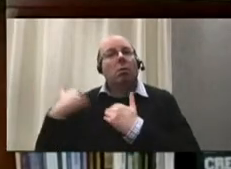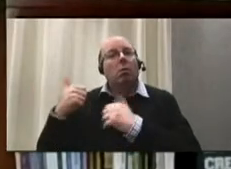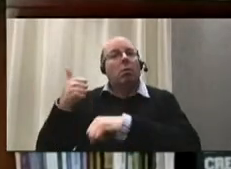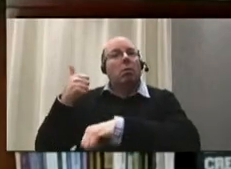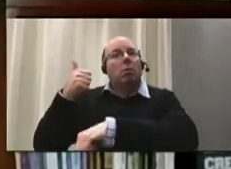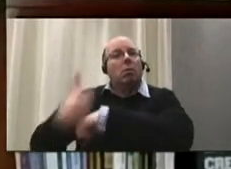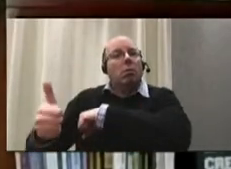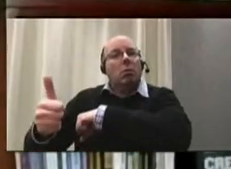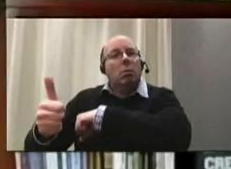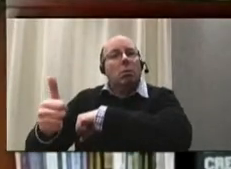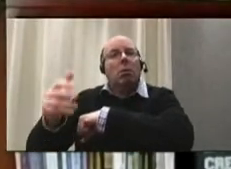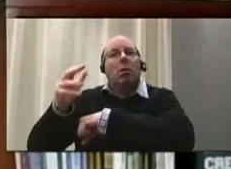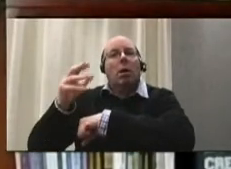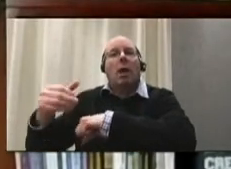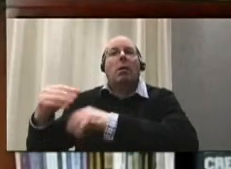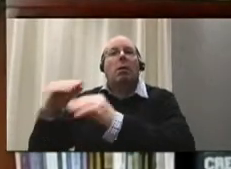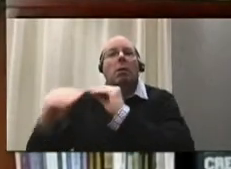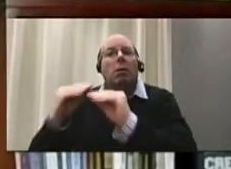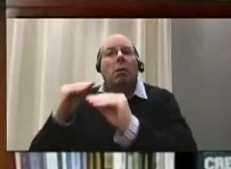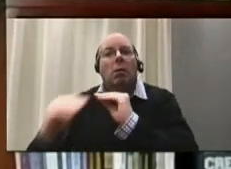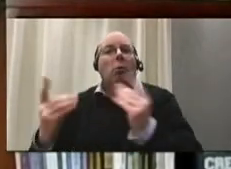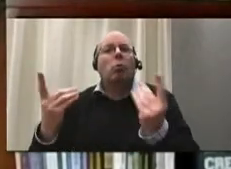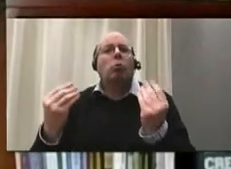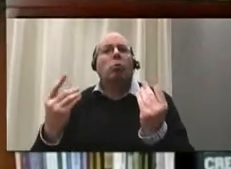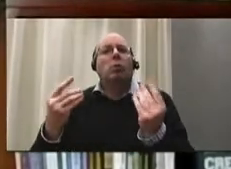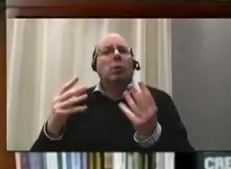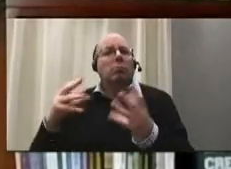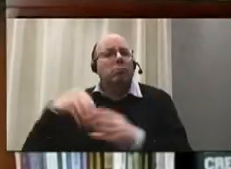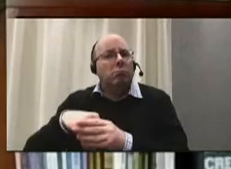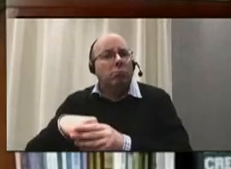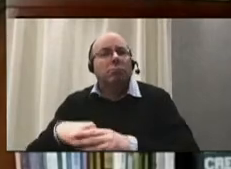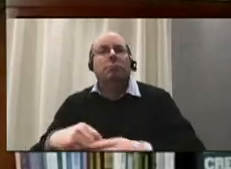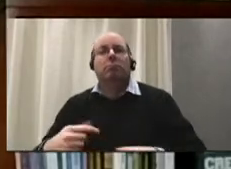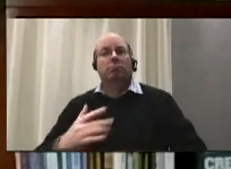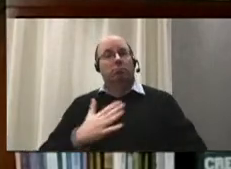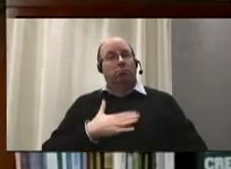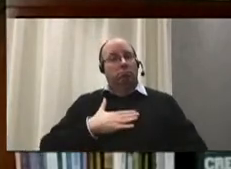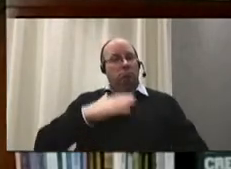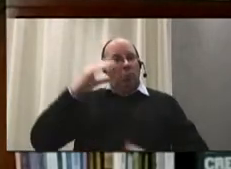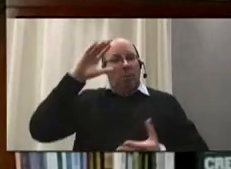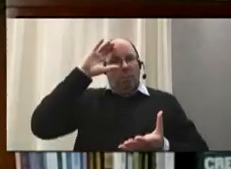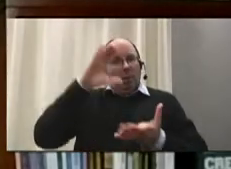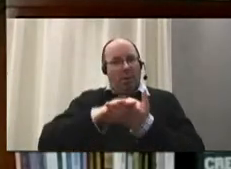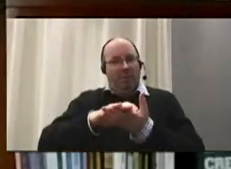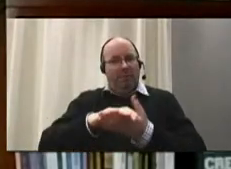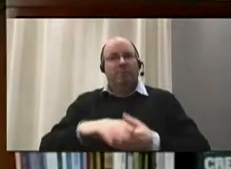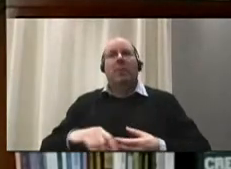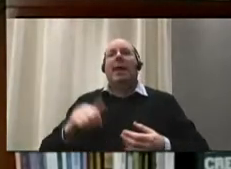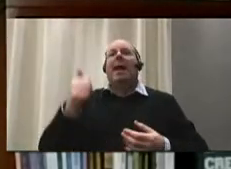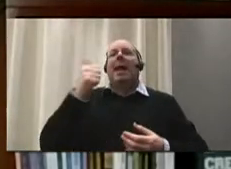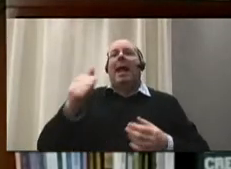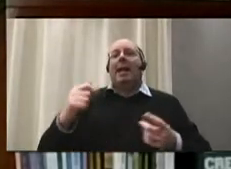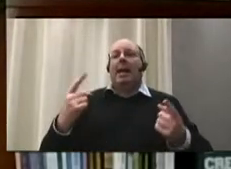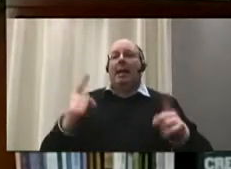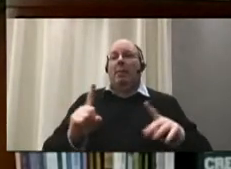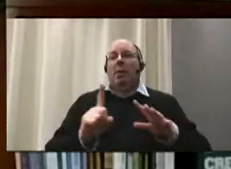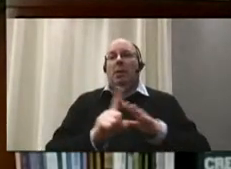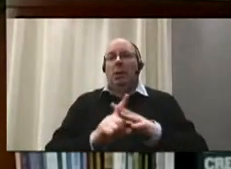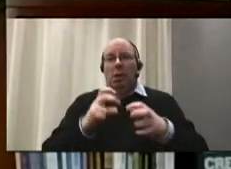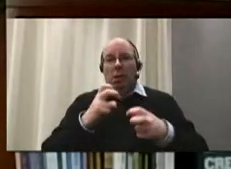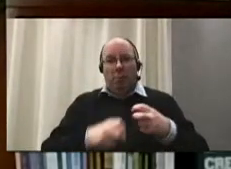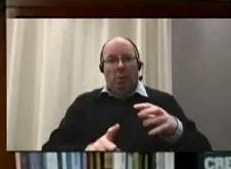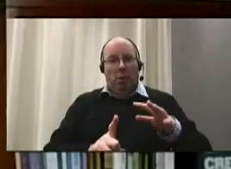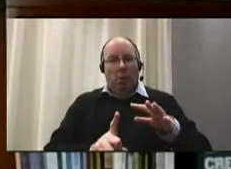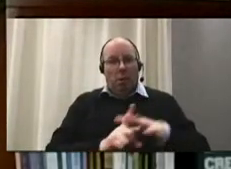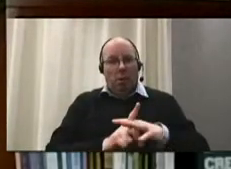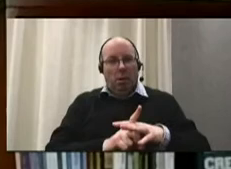this? I personally believe that from every bad situation, every difficult situation, there's an opportunity for growth. And I especially